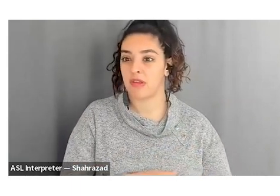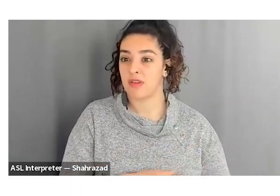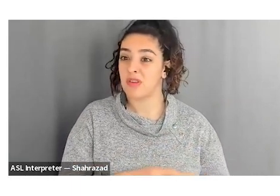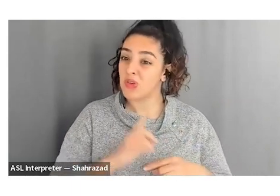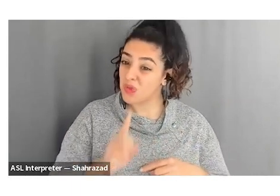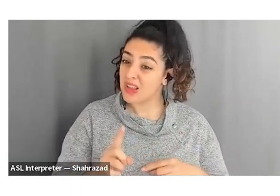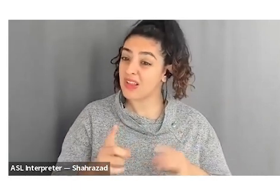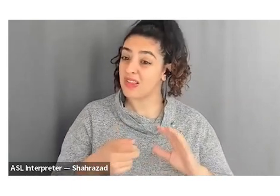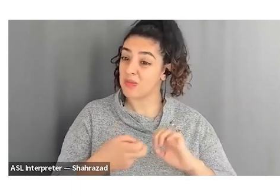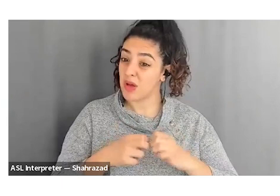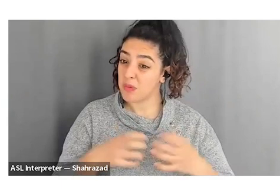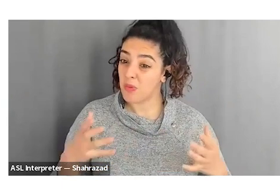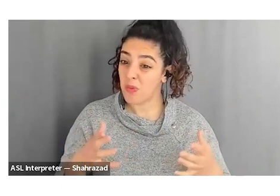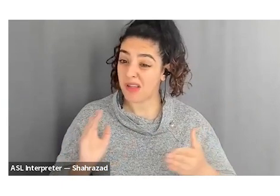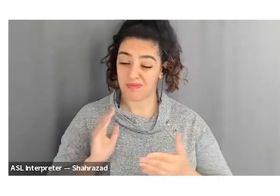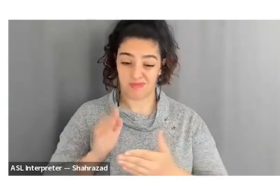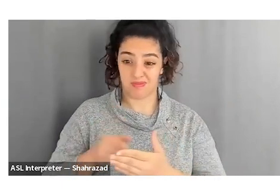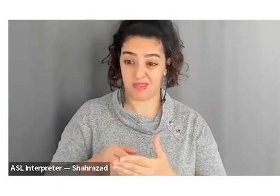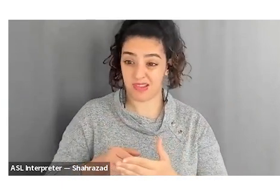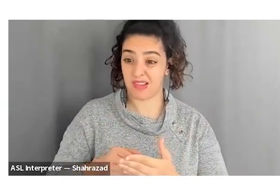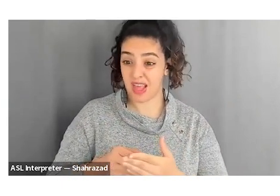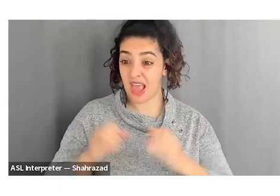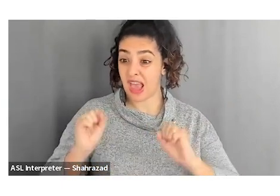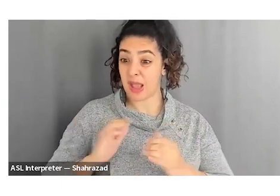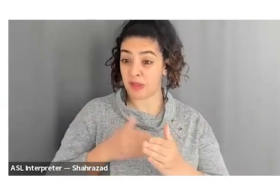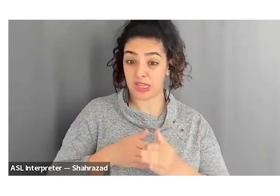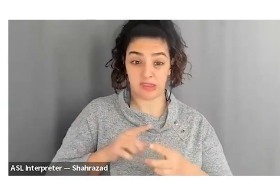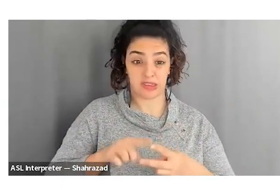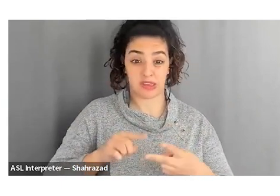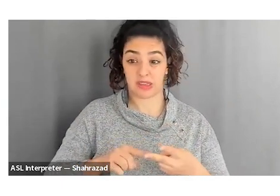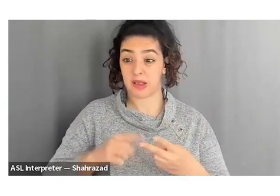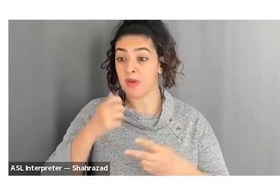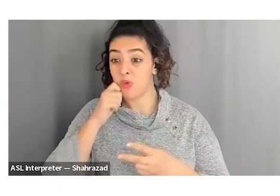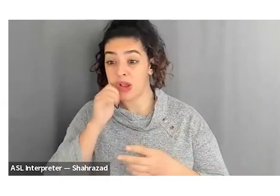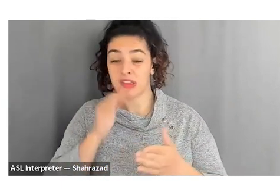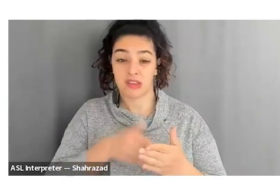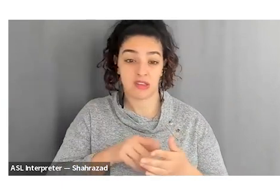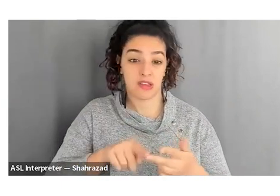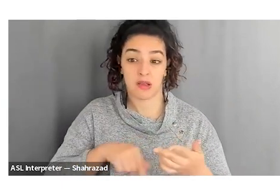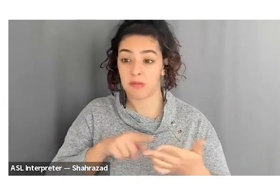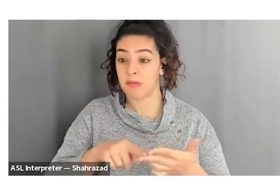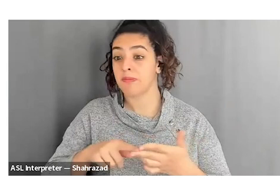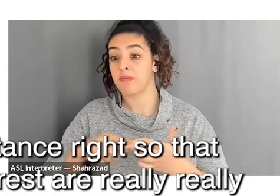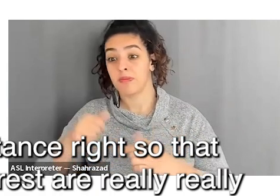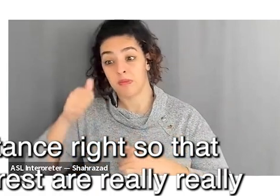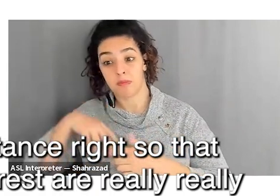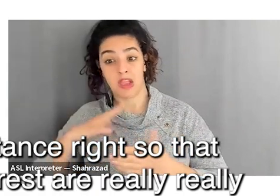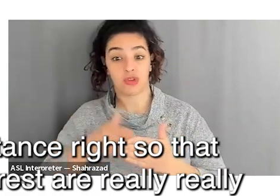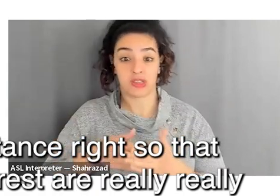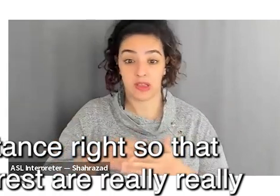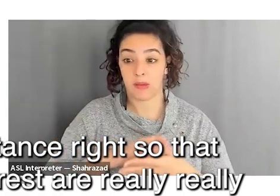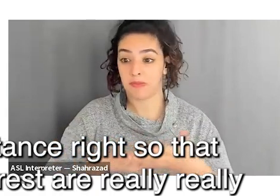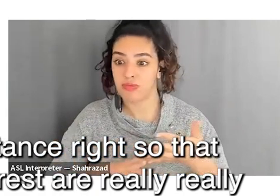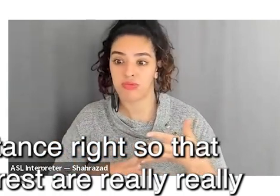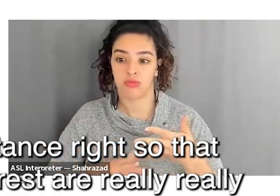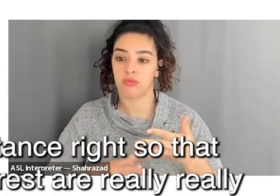ableism, racism, colonialism, capitalism, the patriarchy and other systems of oppression. And this is